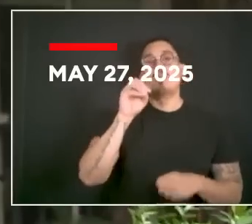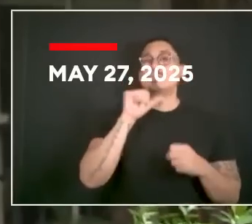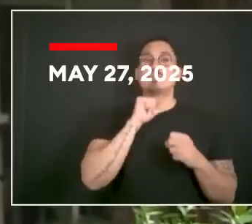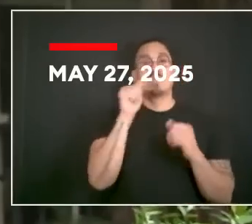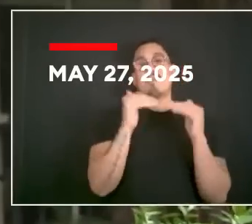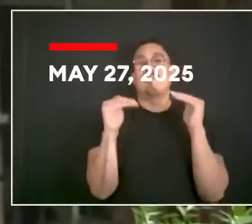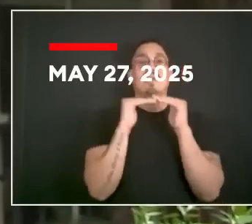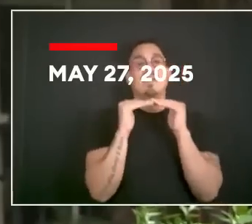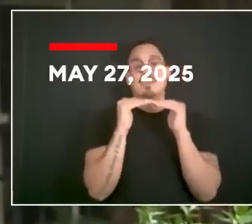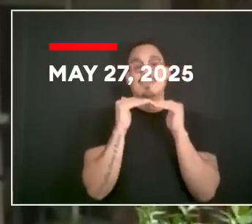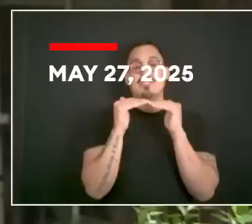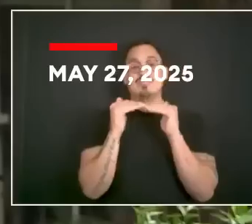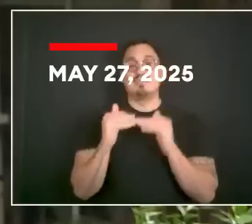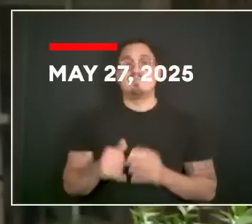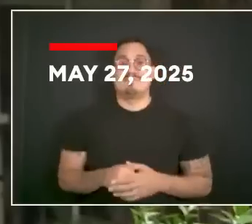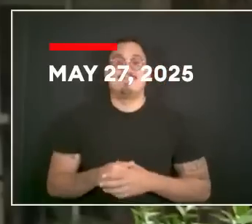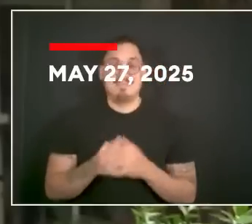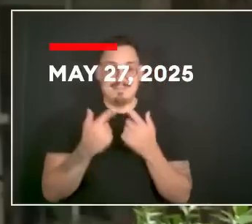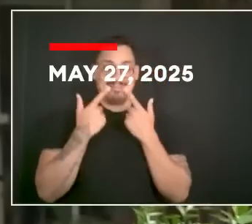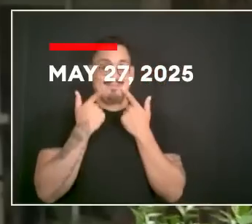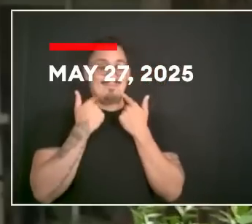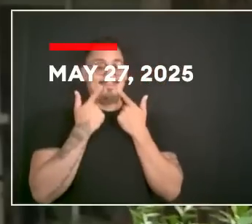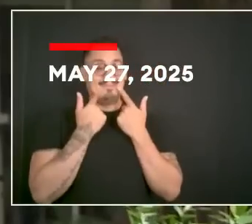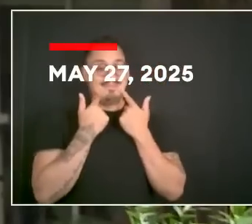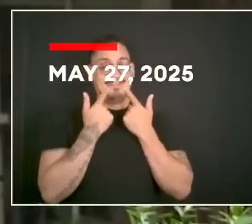Well, you know,